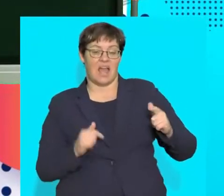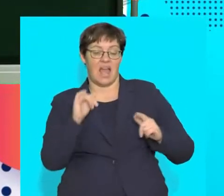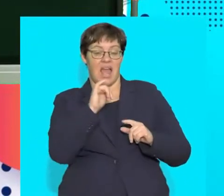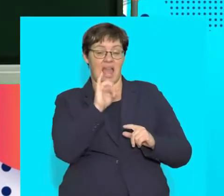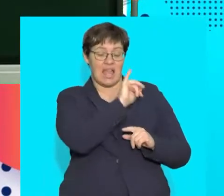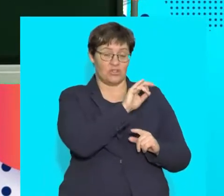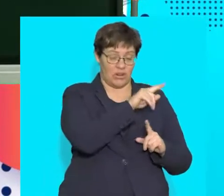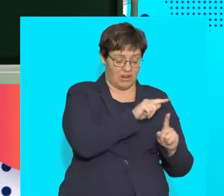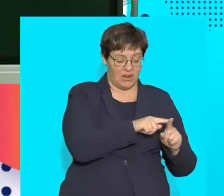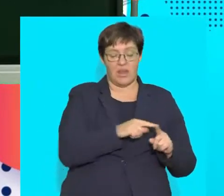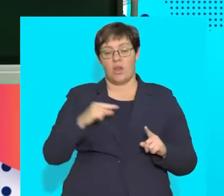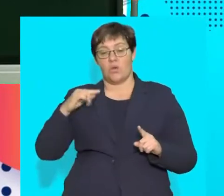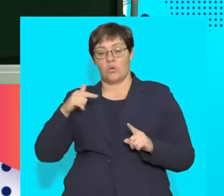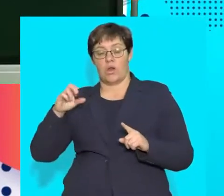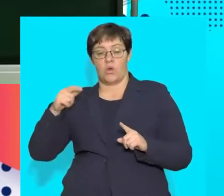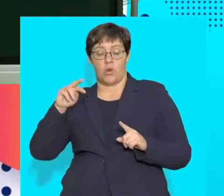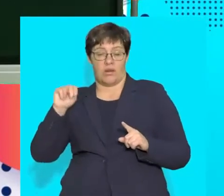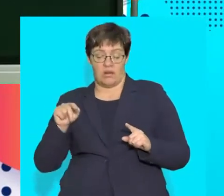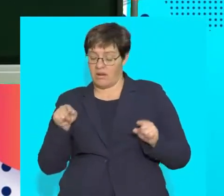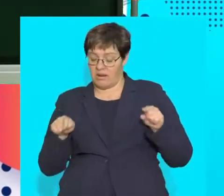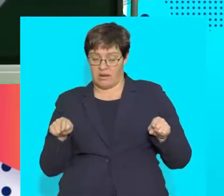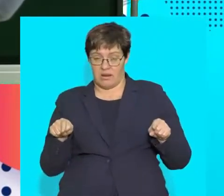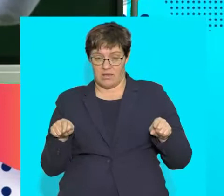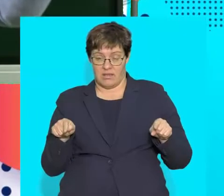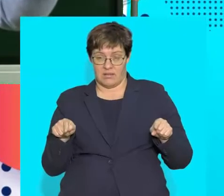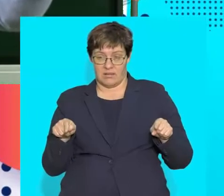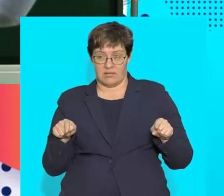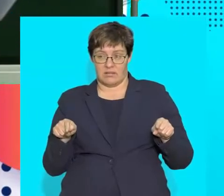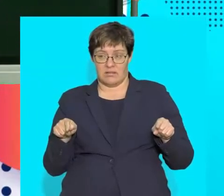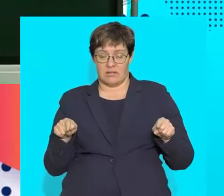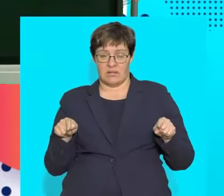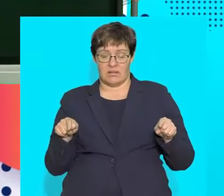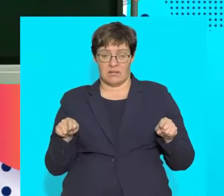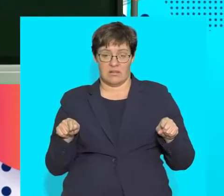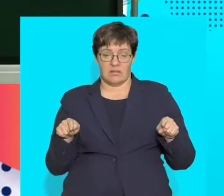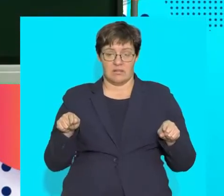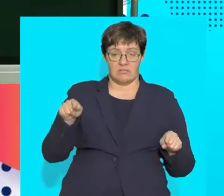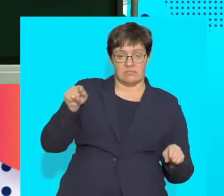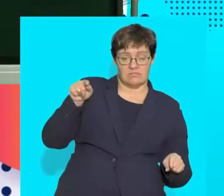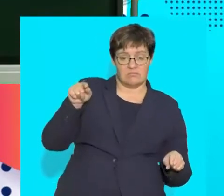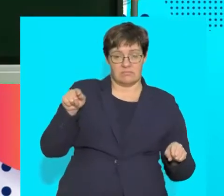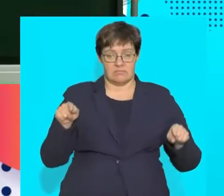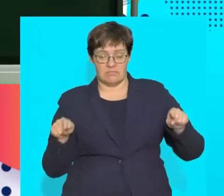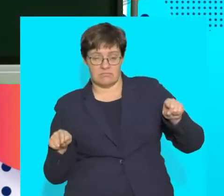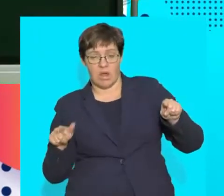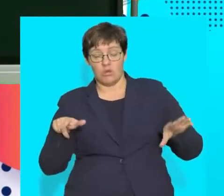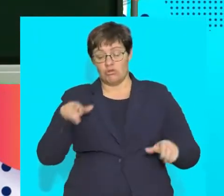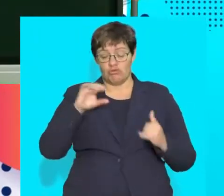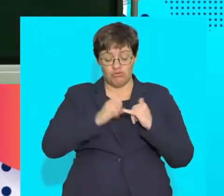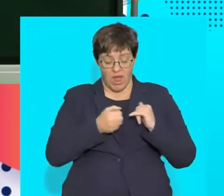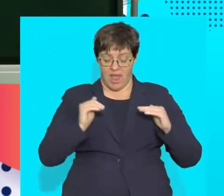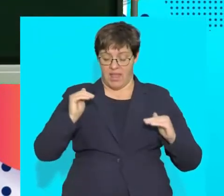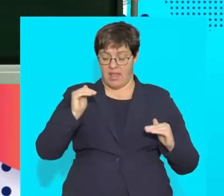on one end and you've got the other hormone, glucagon, on the other end. And these two hormones try